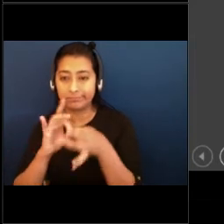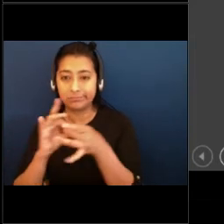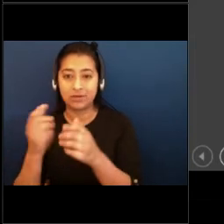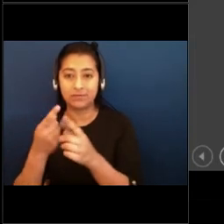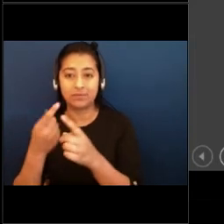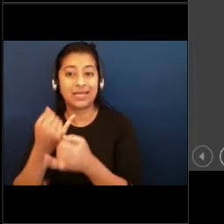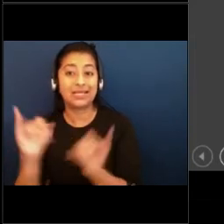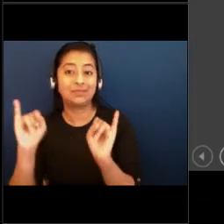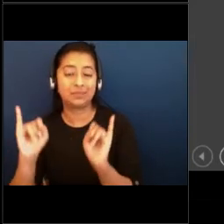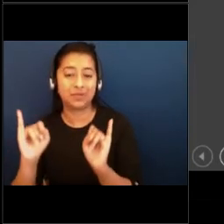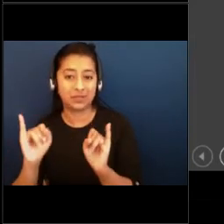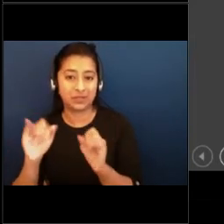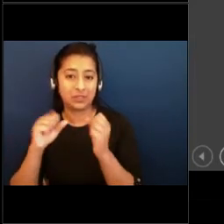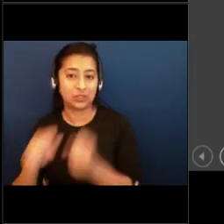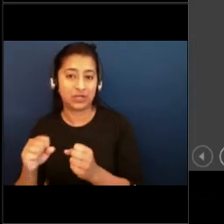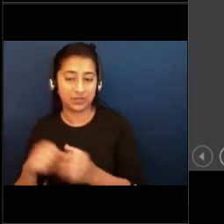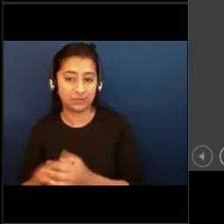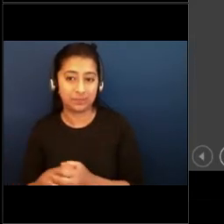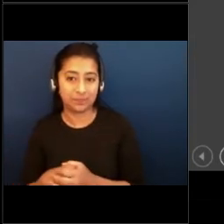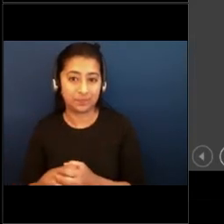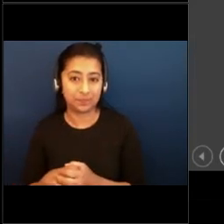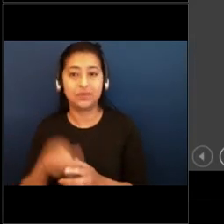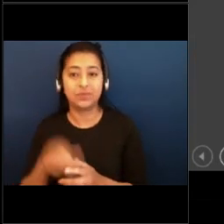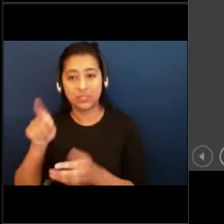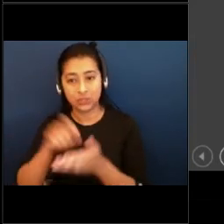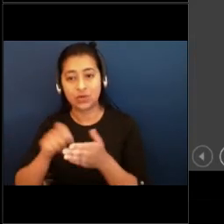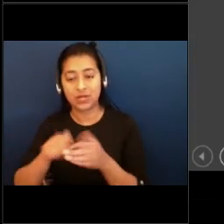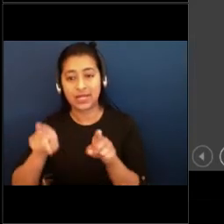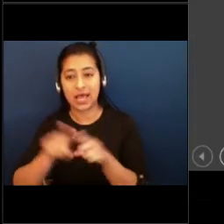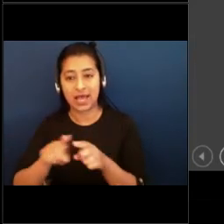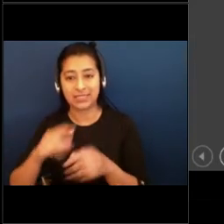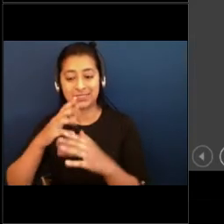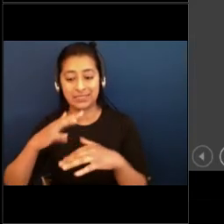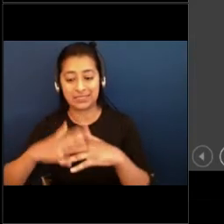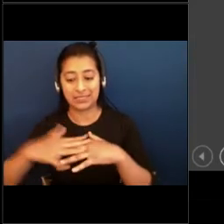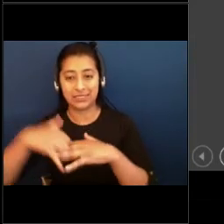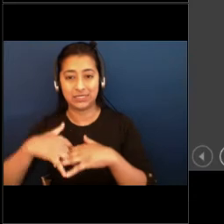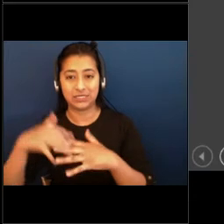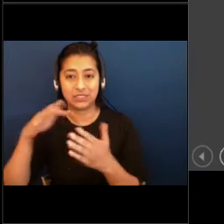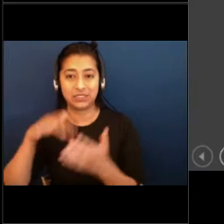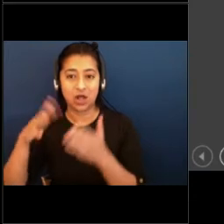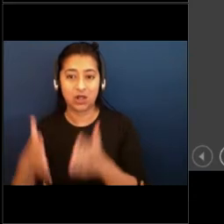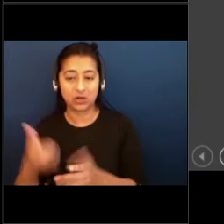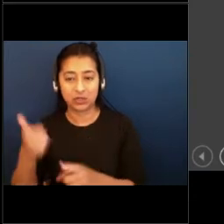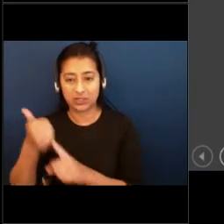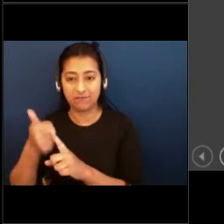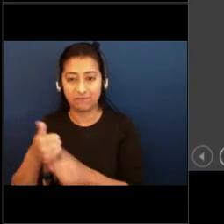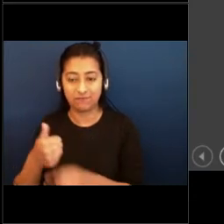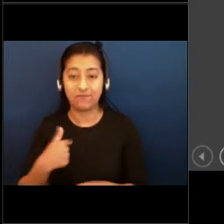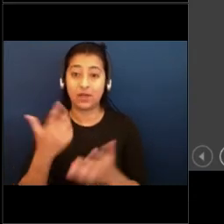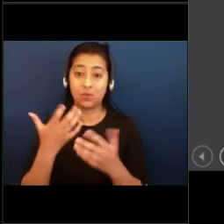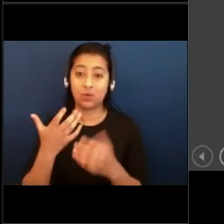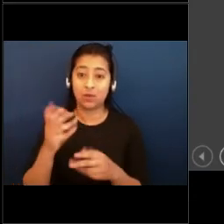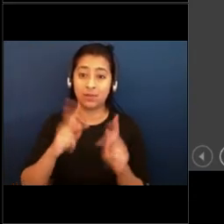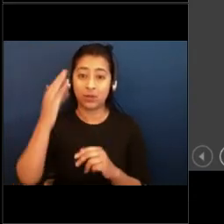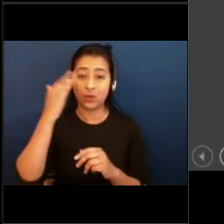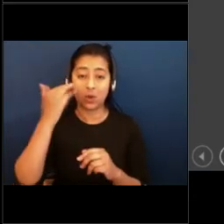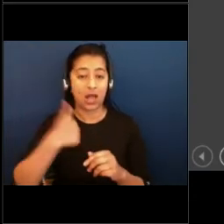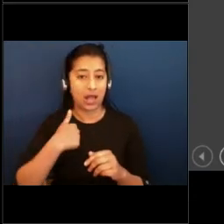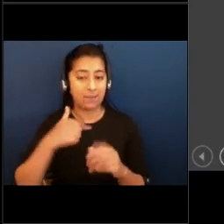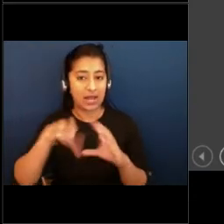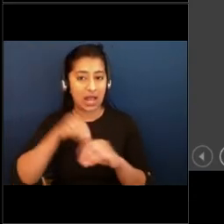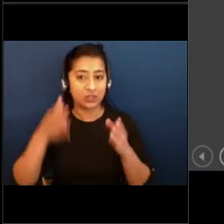that as an Indigenous scholar. And I think, I would like to make sure people know, I come to this as an